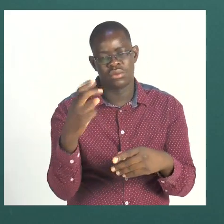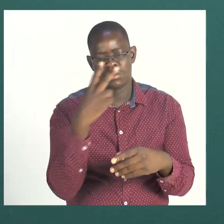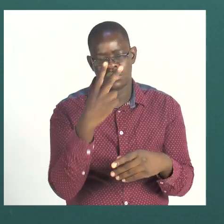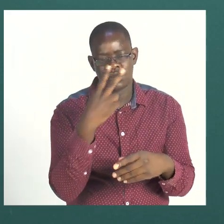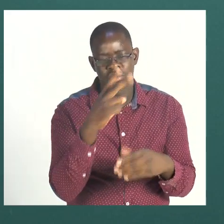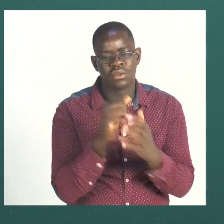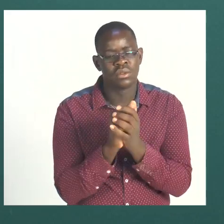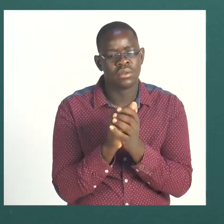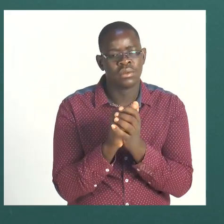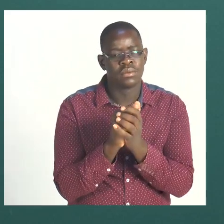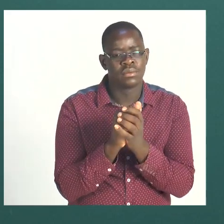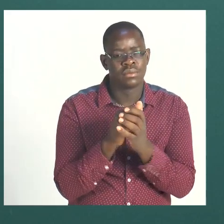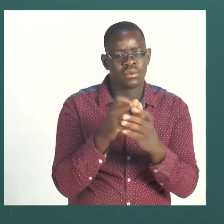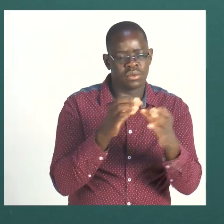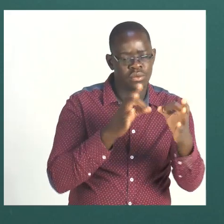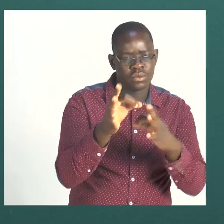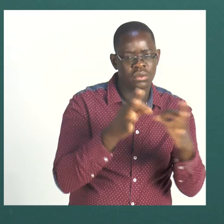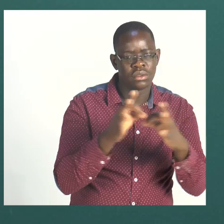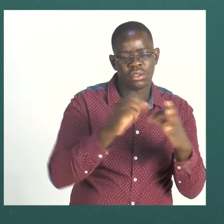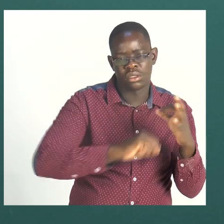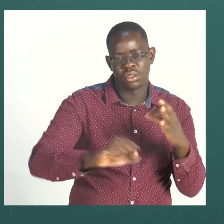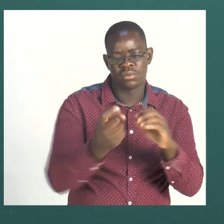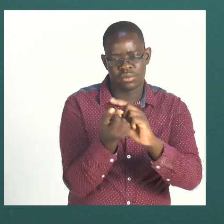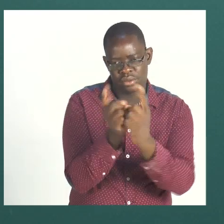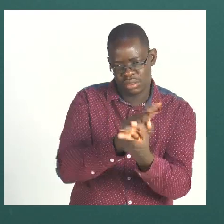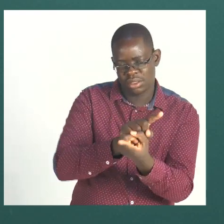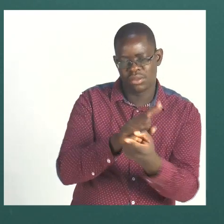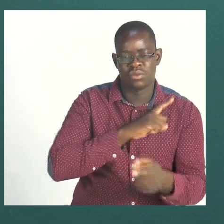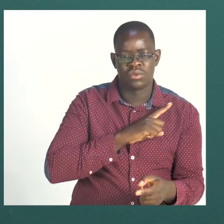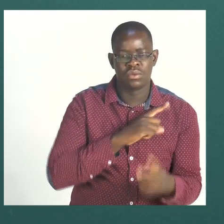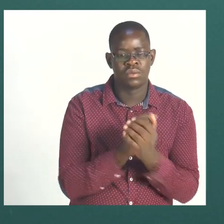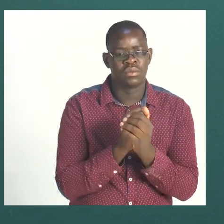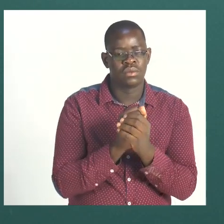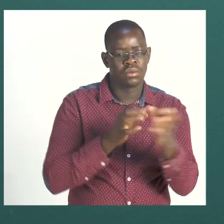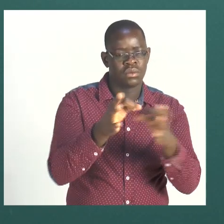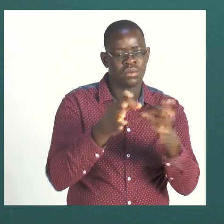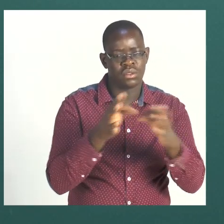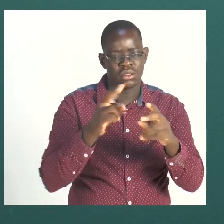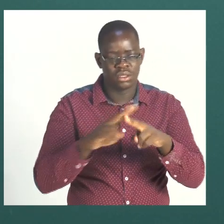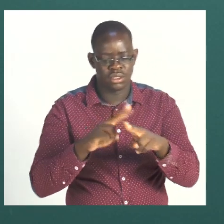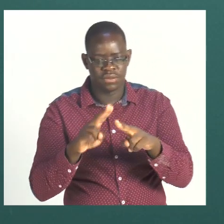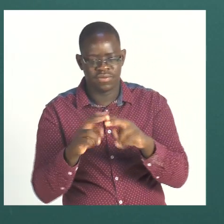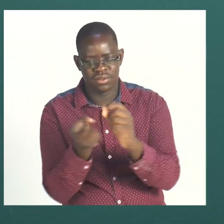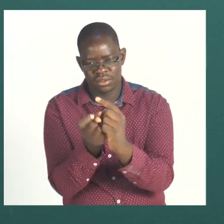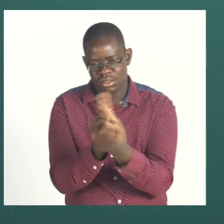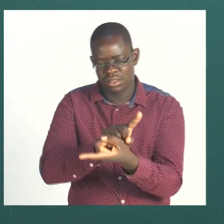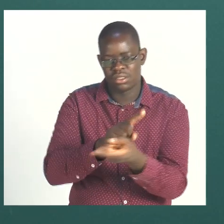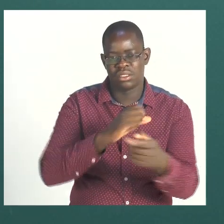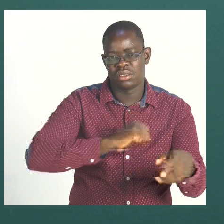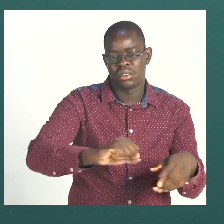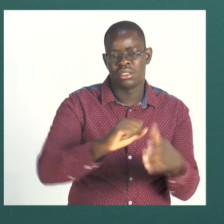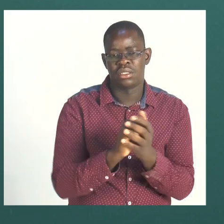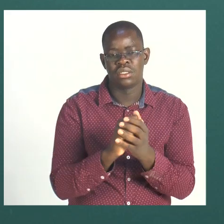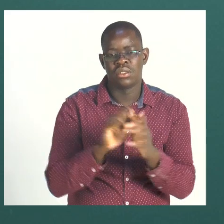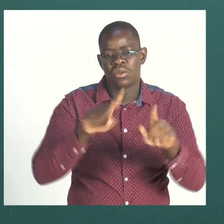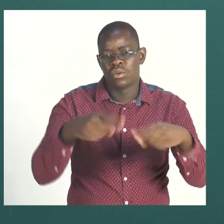to be able to explain why land should be reclaimed, describe common methods of reclaiming land, describe what